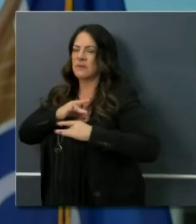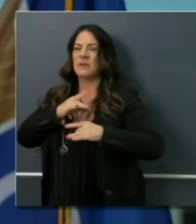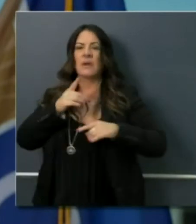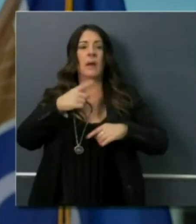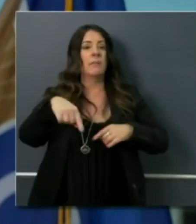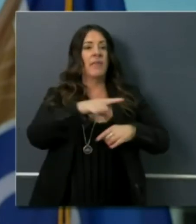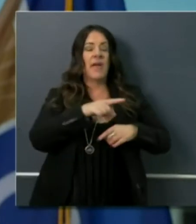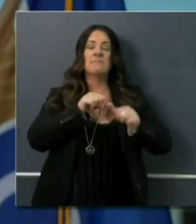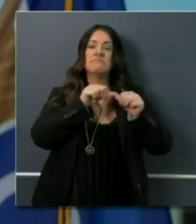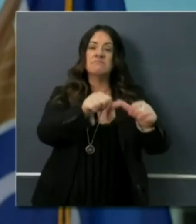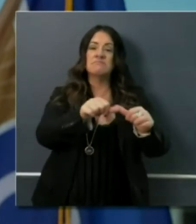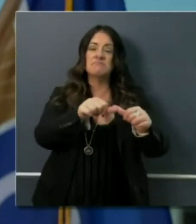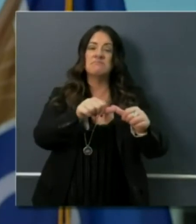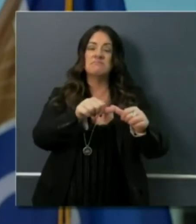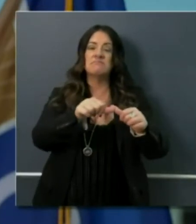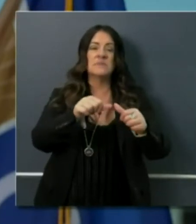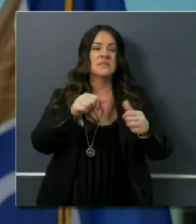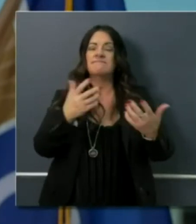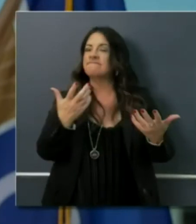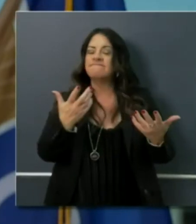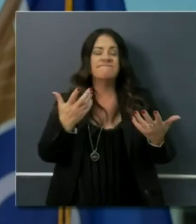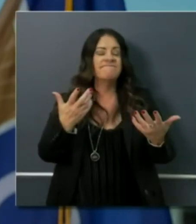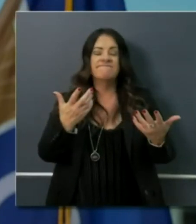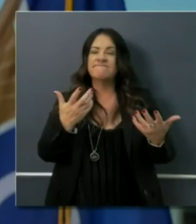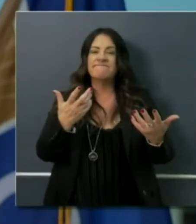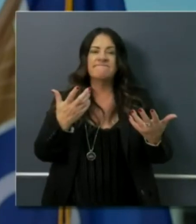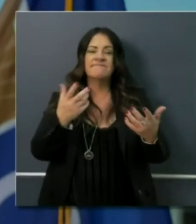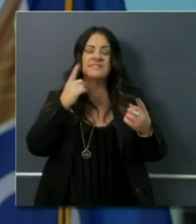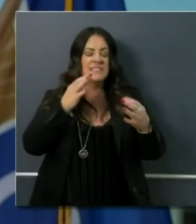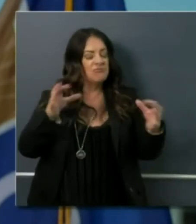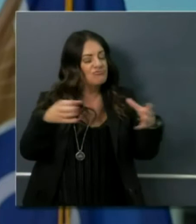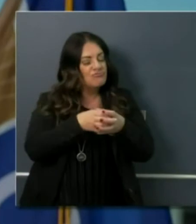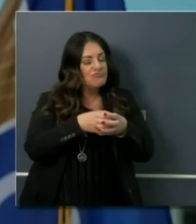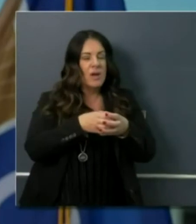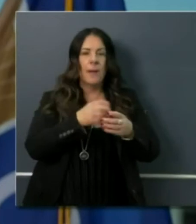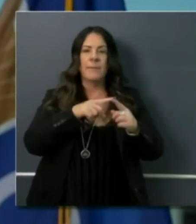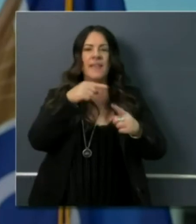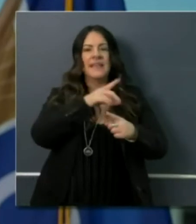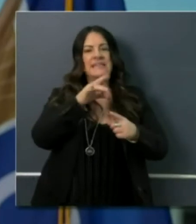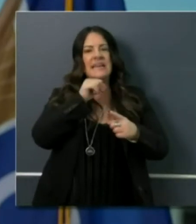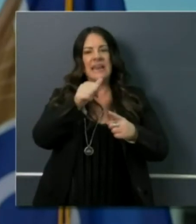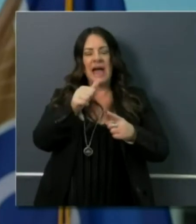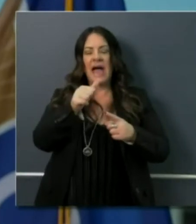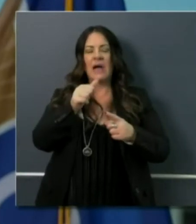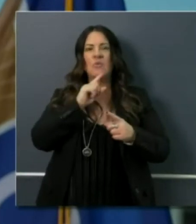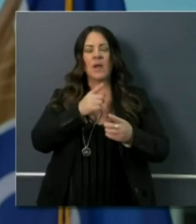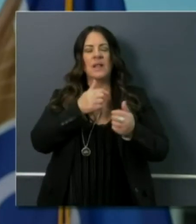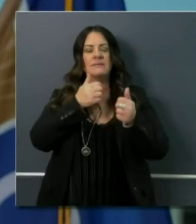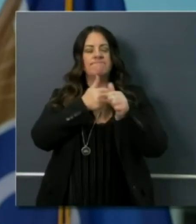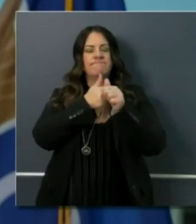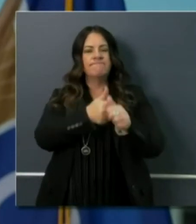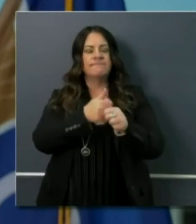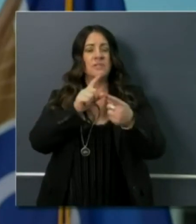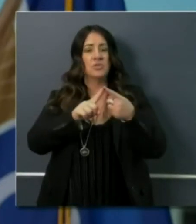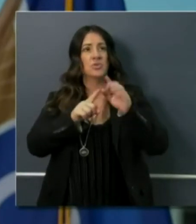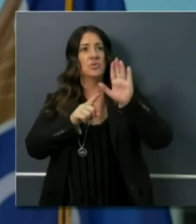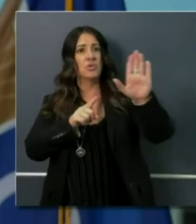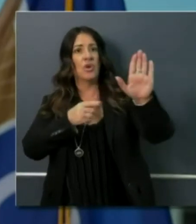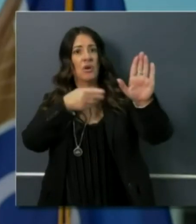faith in a way that did not serve God or each other and put the entire community at